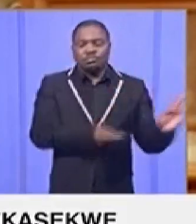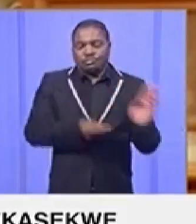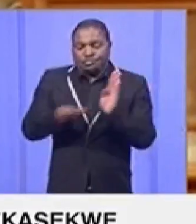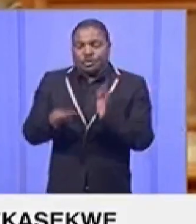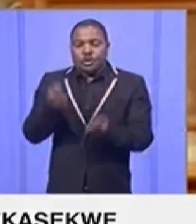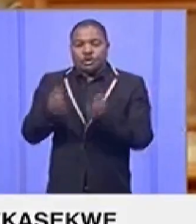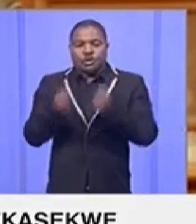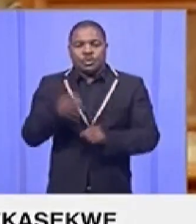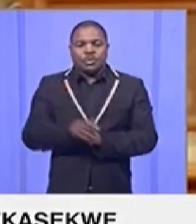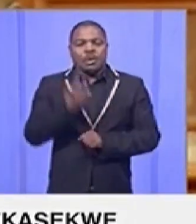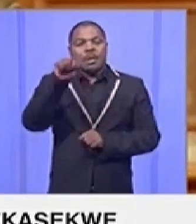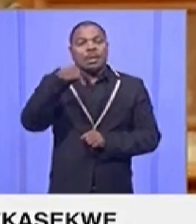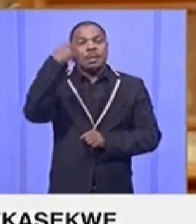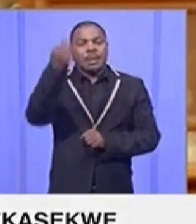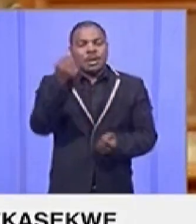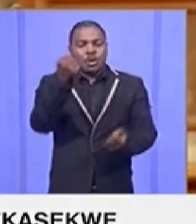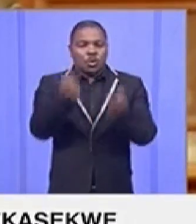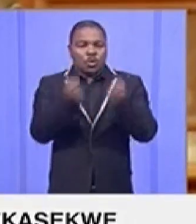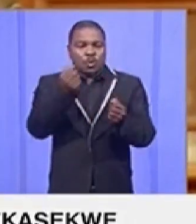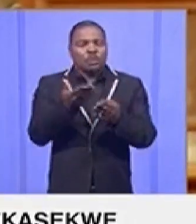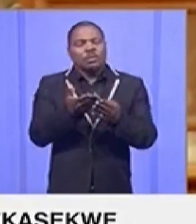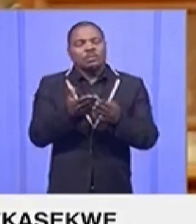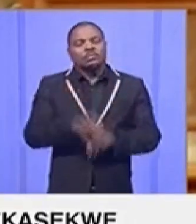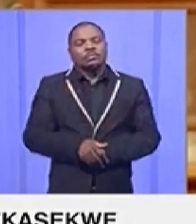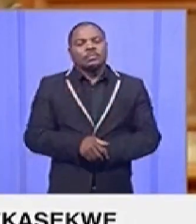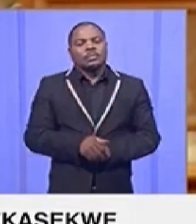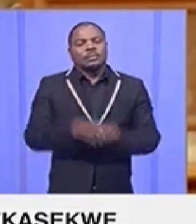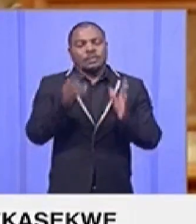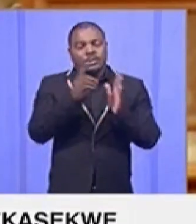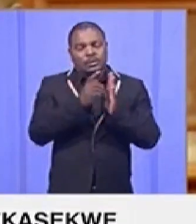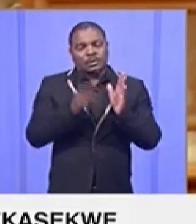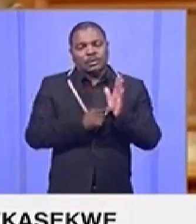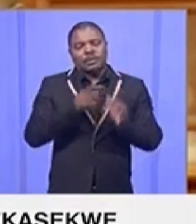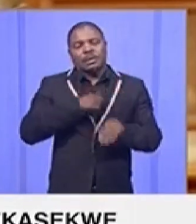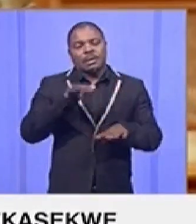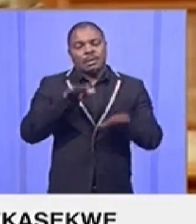Letlha la ditheetso tse di latelang tsa pele ga tsheko ke mo tsheganong a le malatsi a le 8.